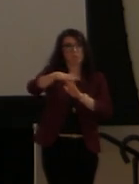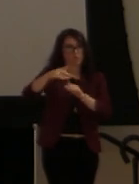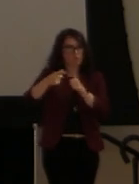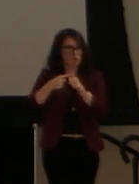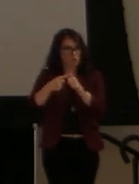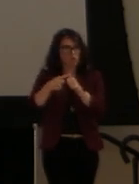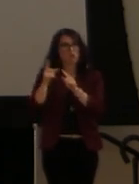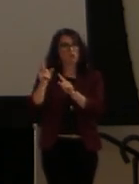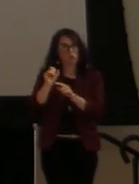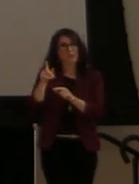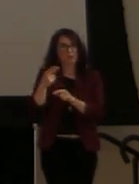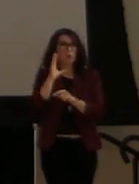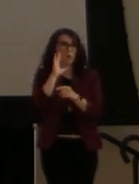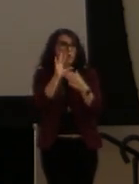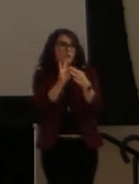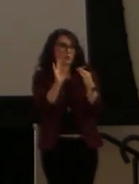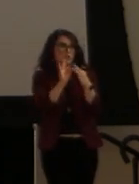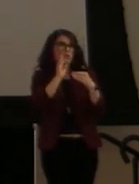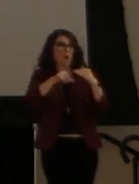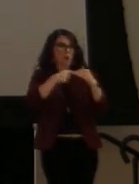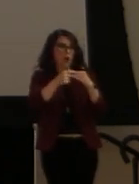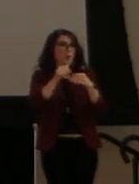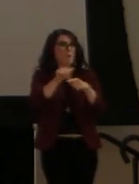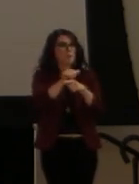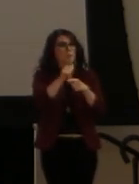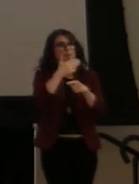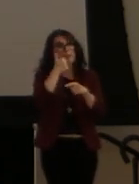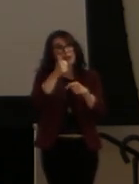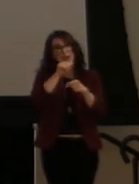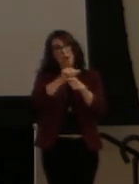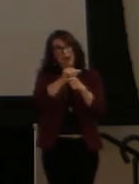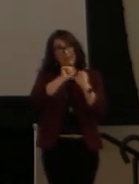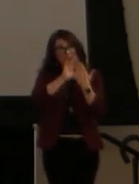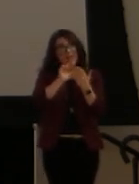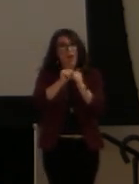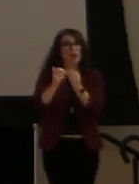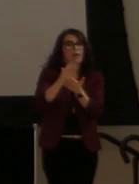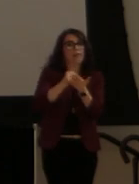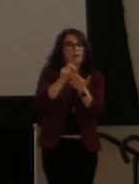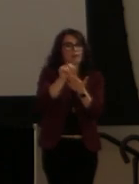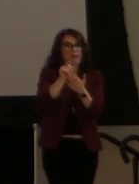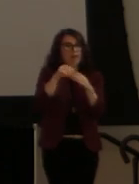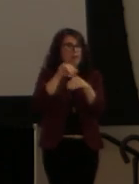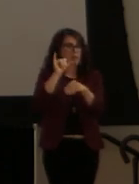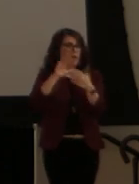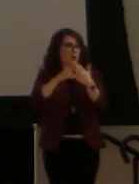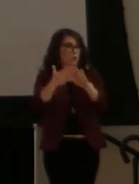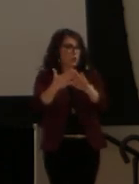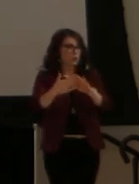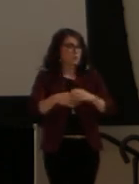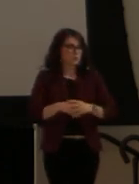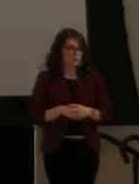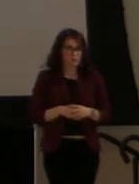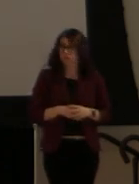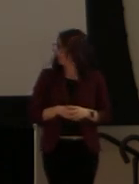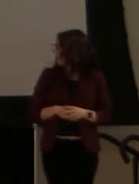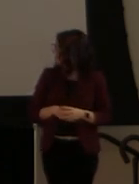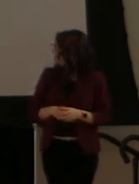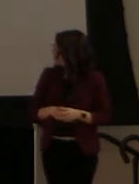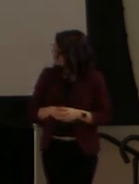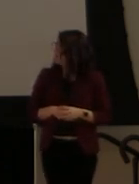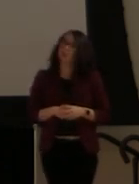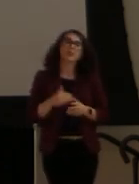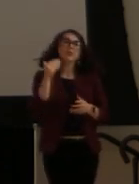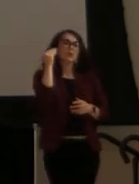best practices for data collection in these communities. So I know one of my research colleagues is at the back